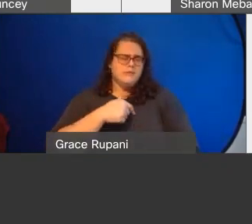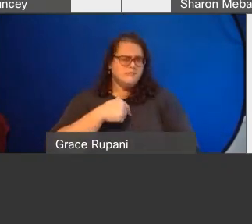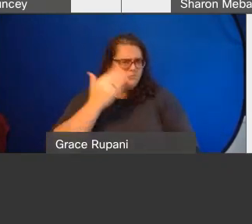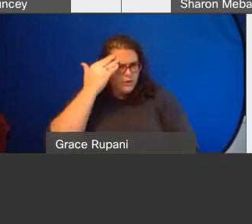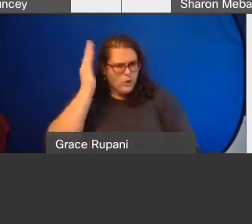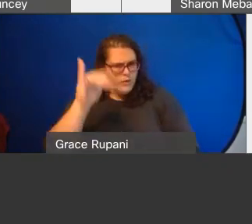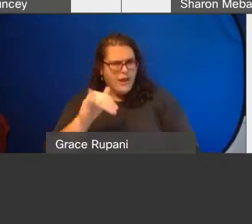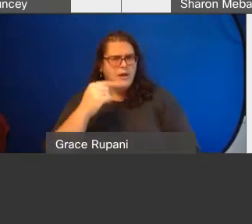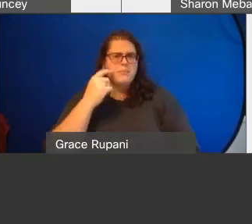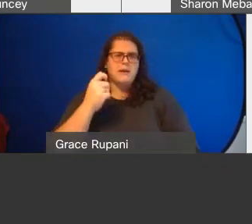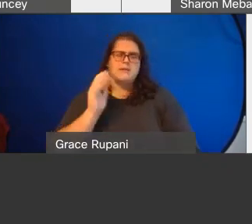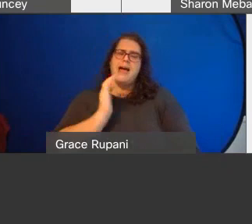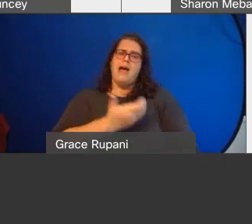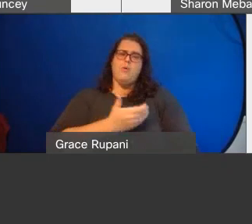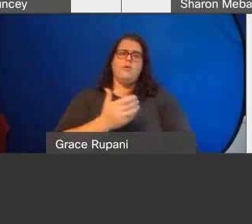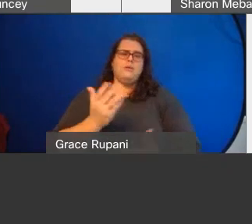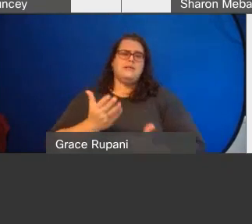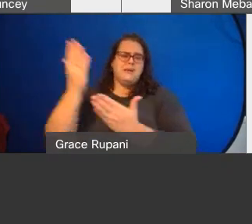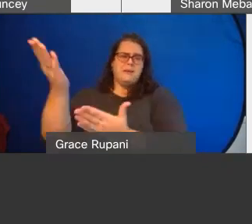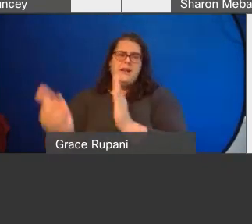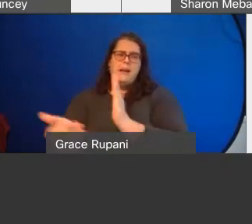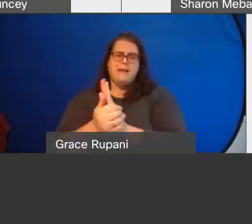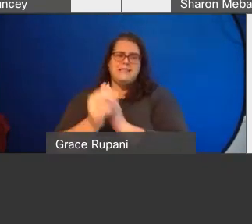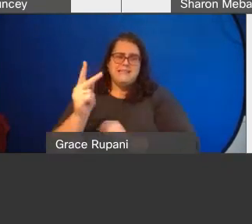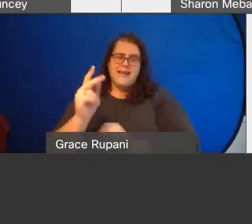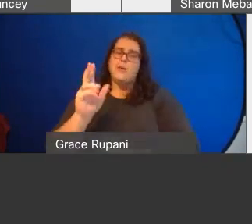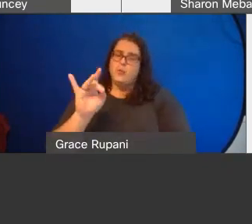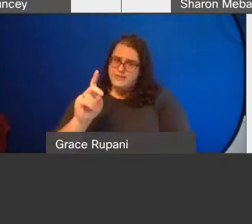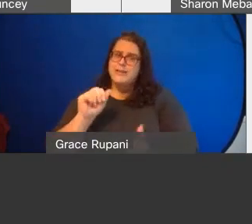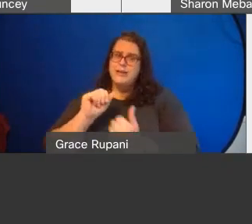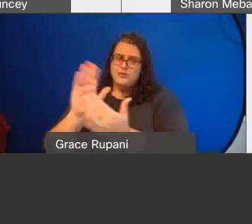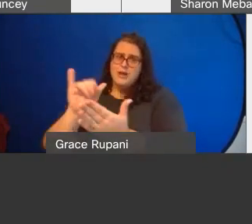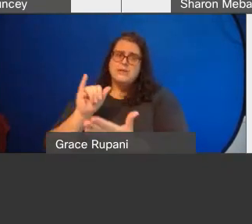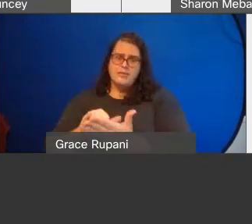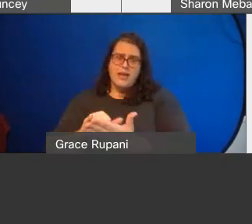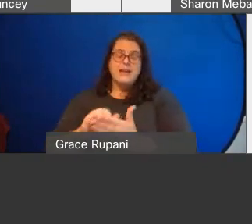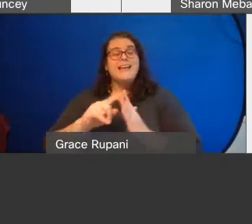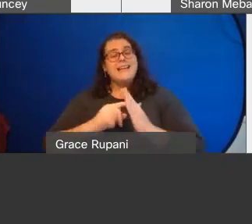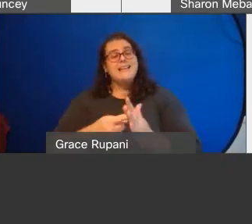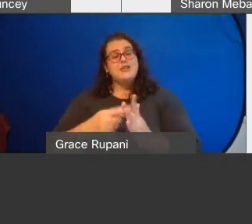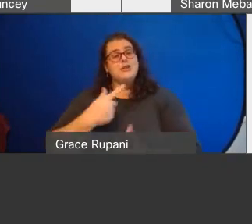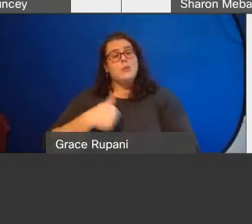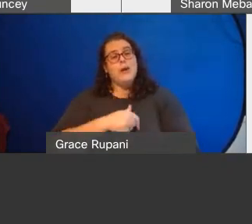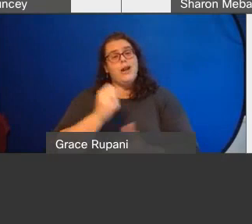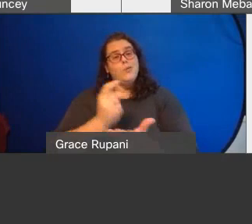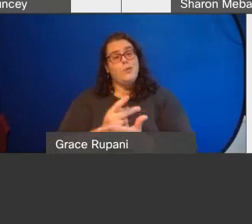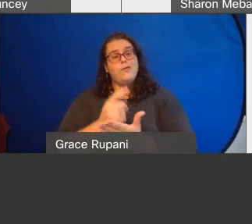our submitted Appendix K. Initially, we were approved for much